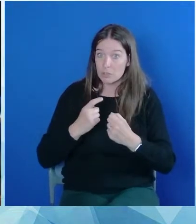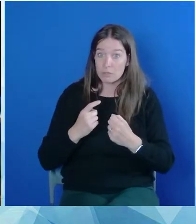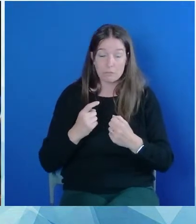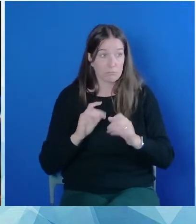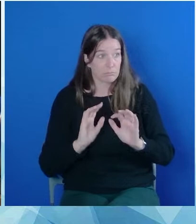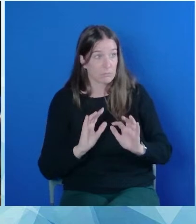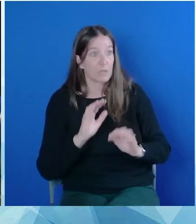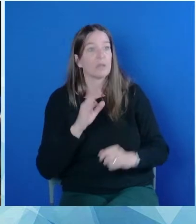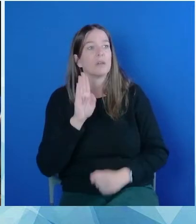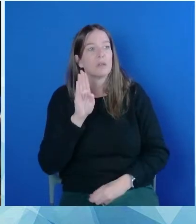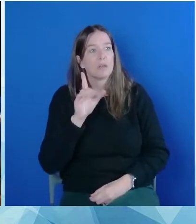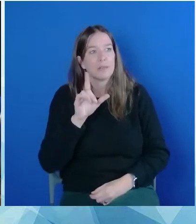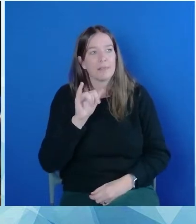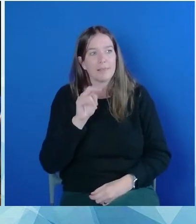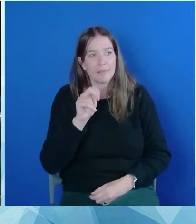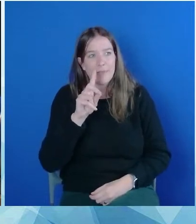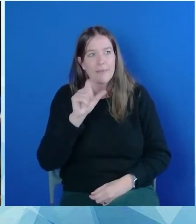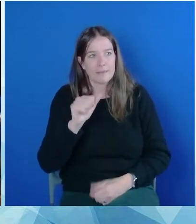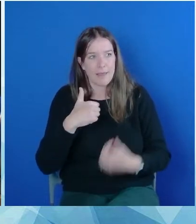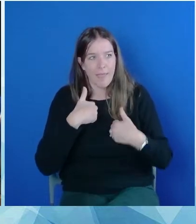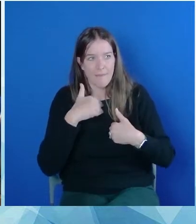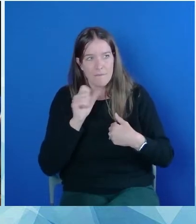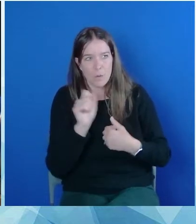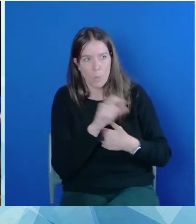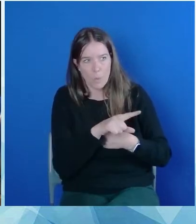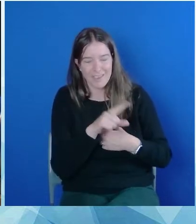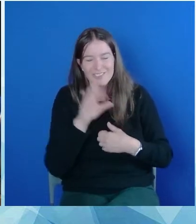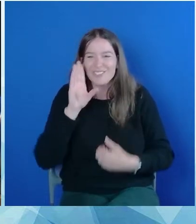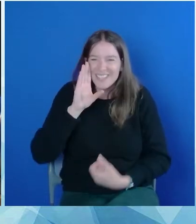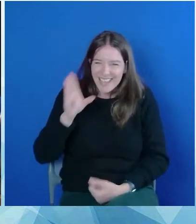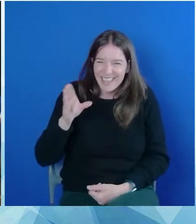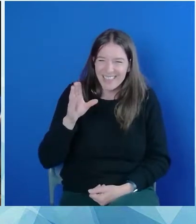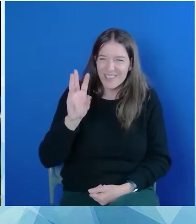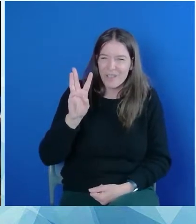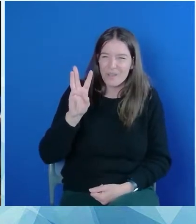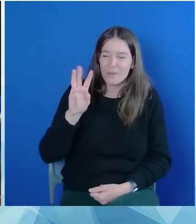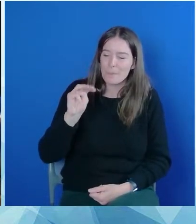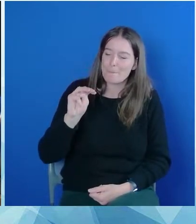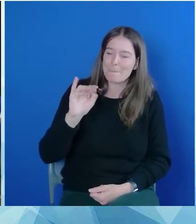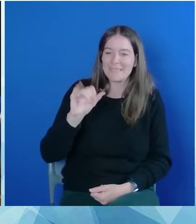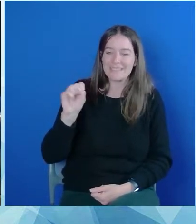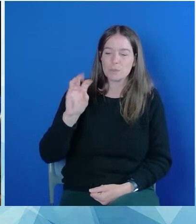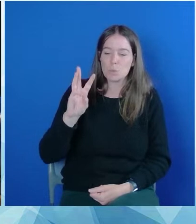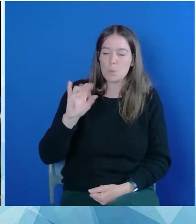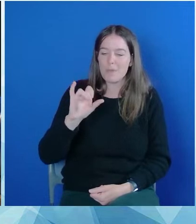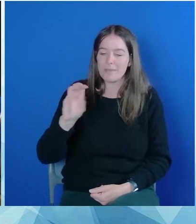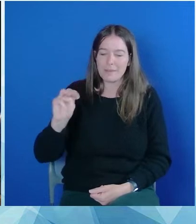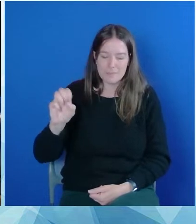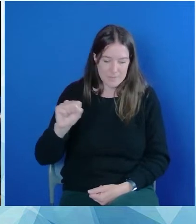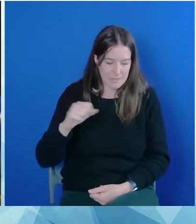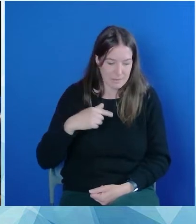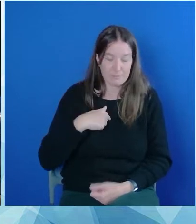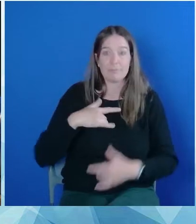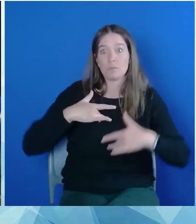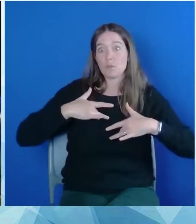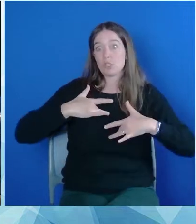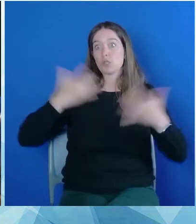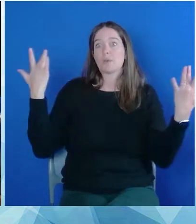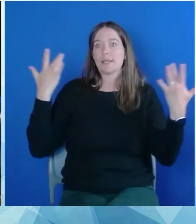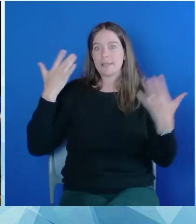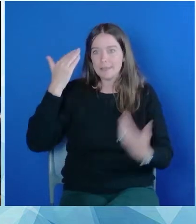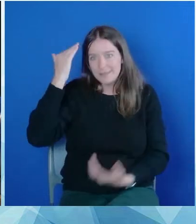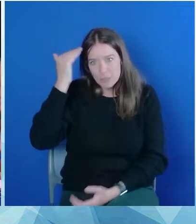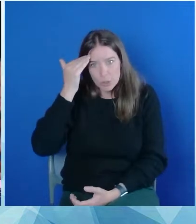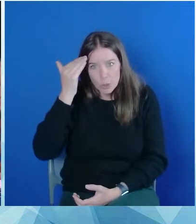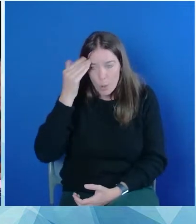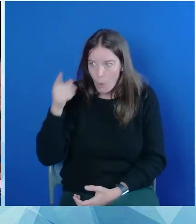Yes, hi, this is Linda Bove. Hello, Ms. Williams. Hello. I am thrilled to know that you have